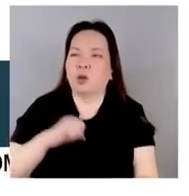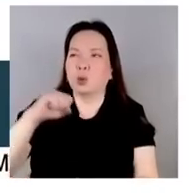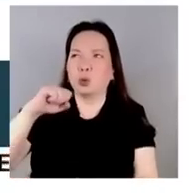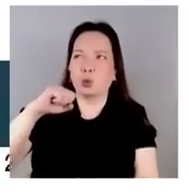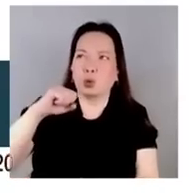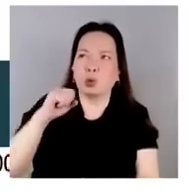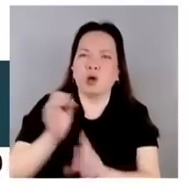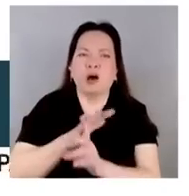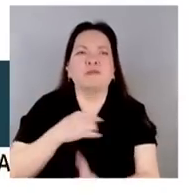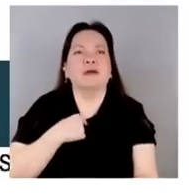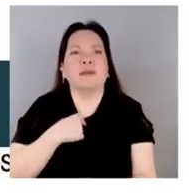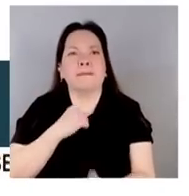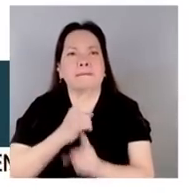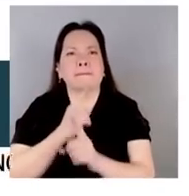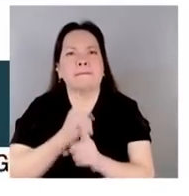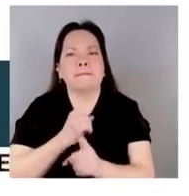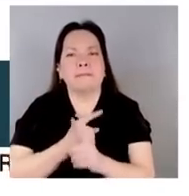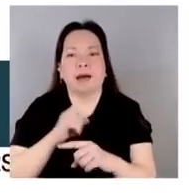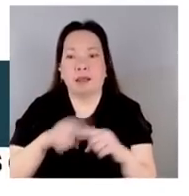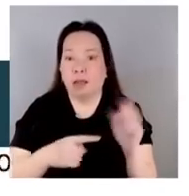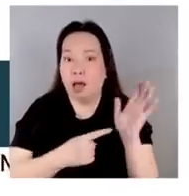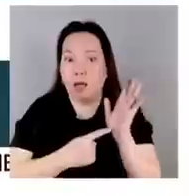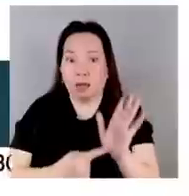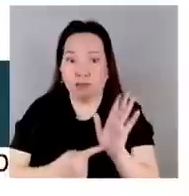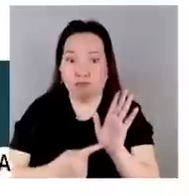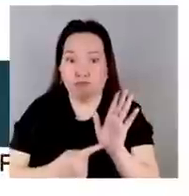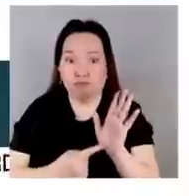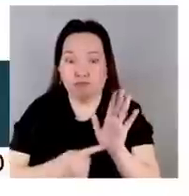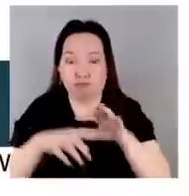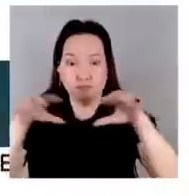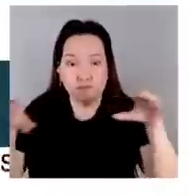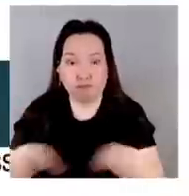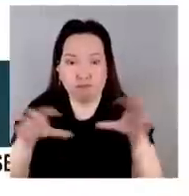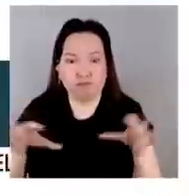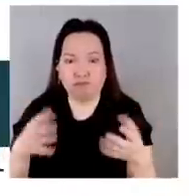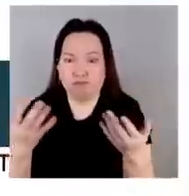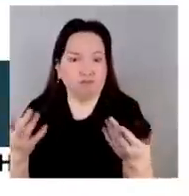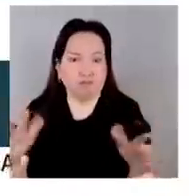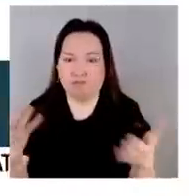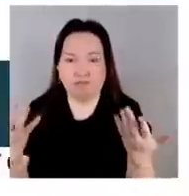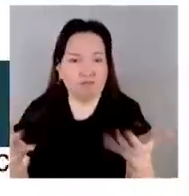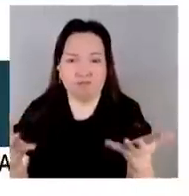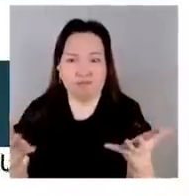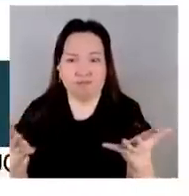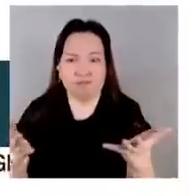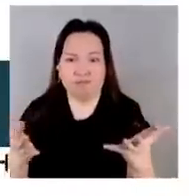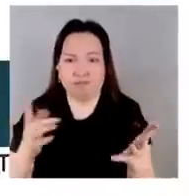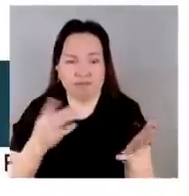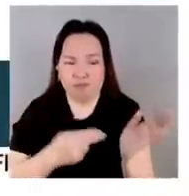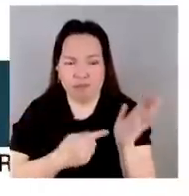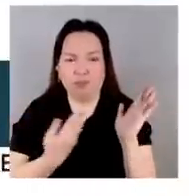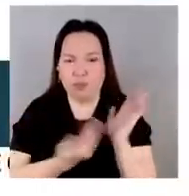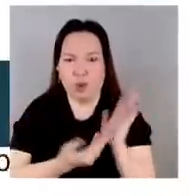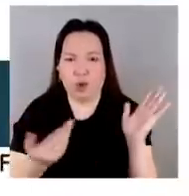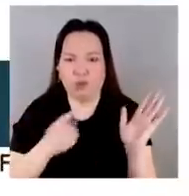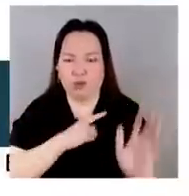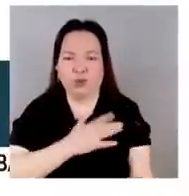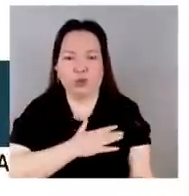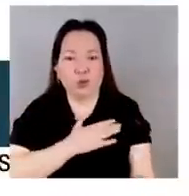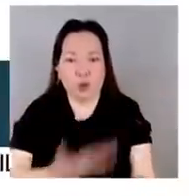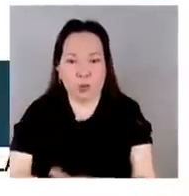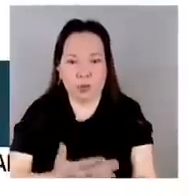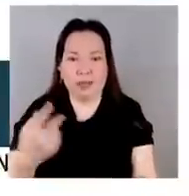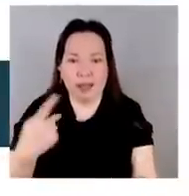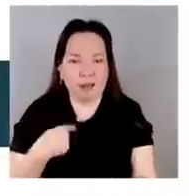doing the right things than actually putting the energy into taking the actions that will show that they are committed to defending human rights.